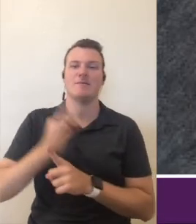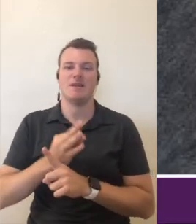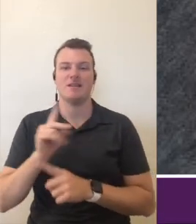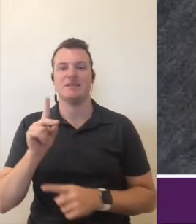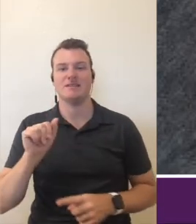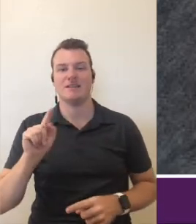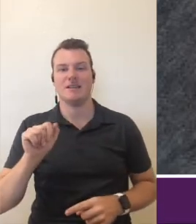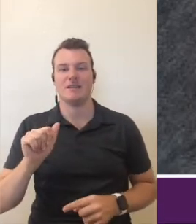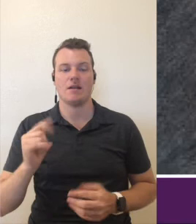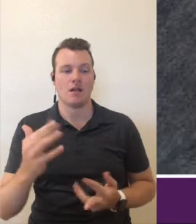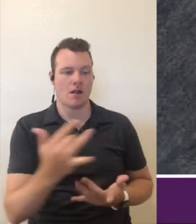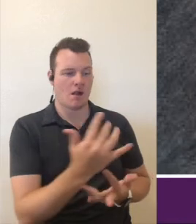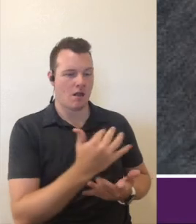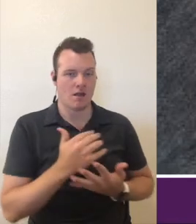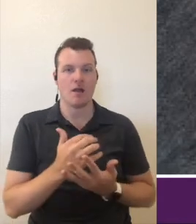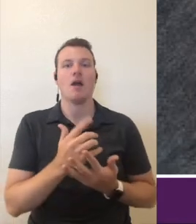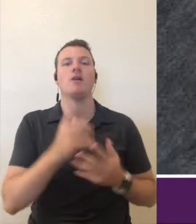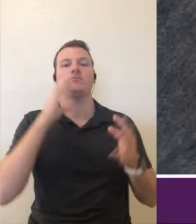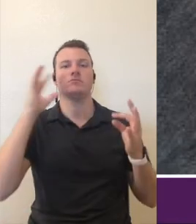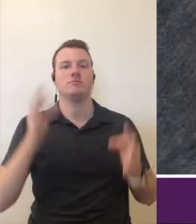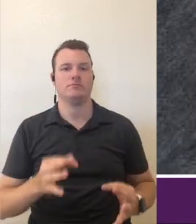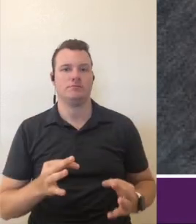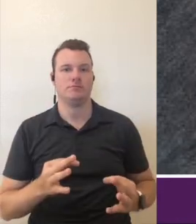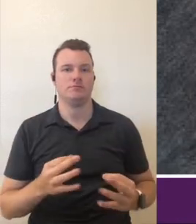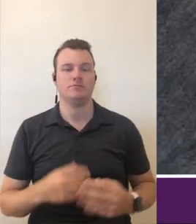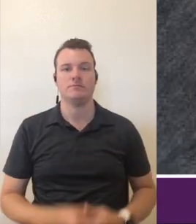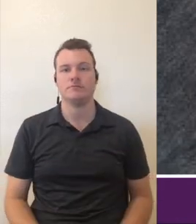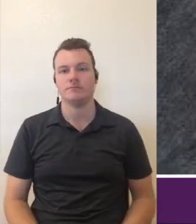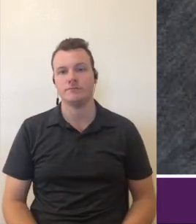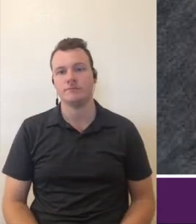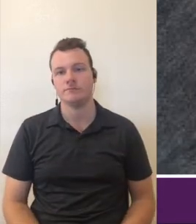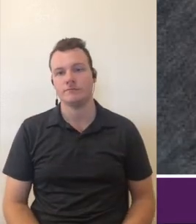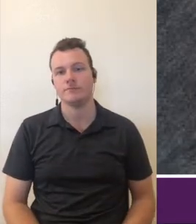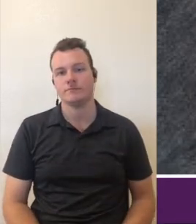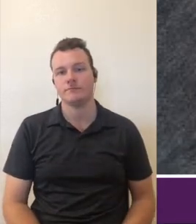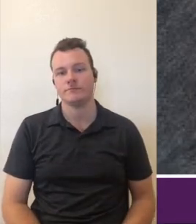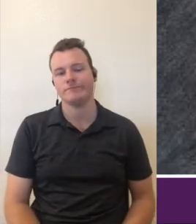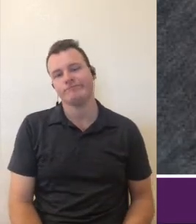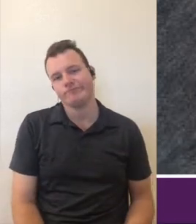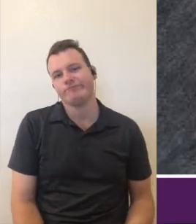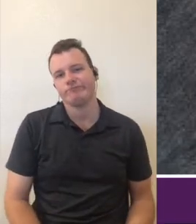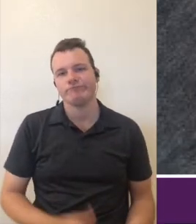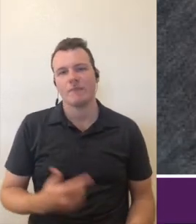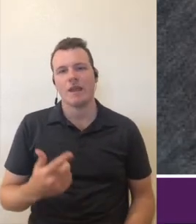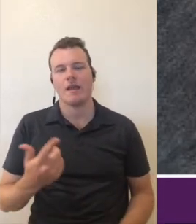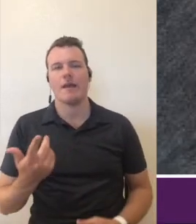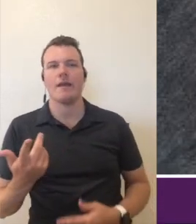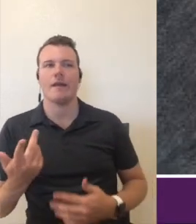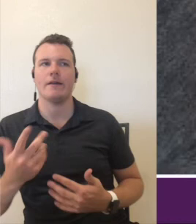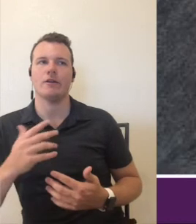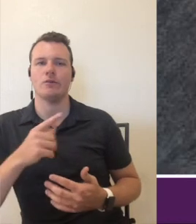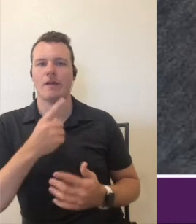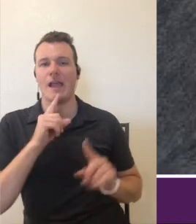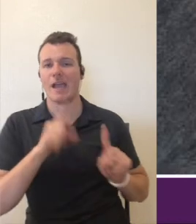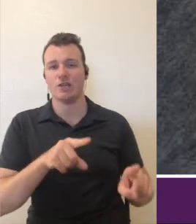it usually takes you anywhere between 6 to 9 months of data in order to make a decision.